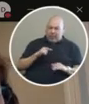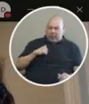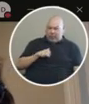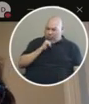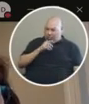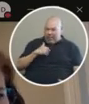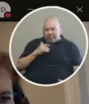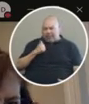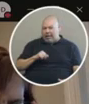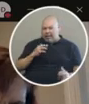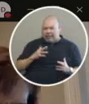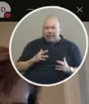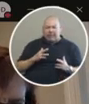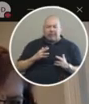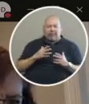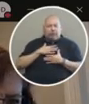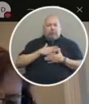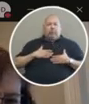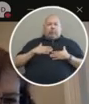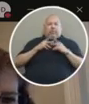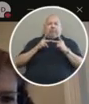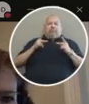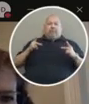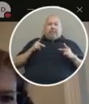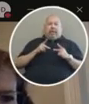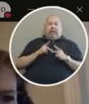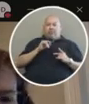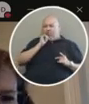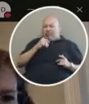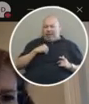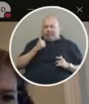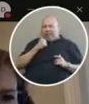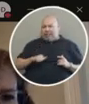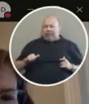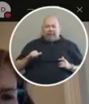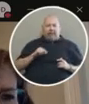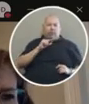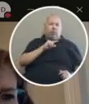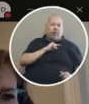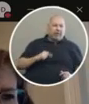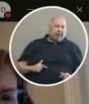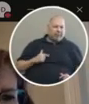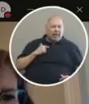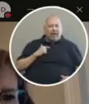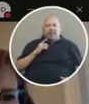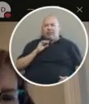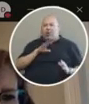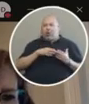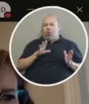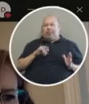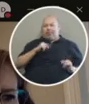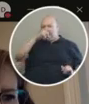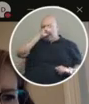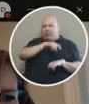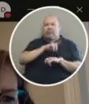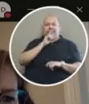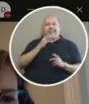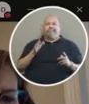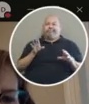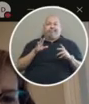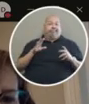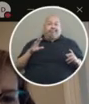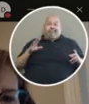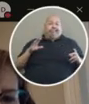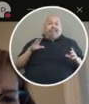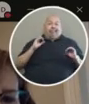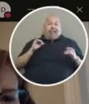not have any recreation facility. We won't have any quality of life facility open this summer, the entire summer.